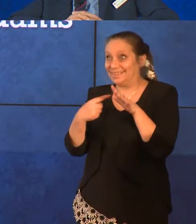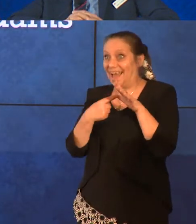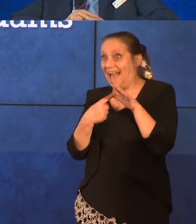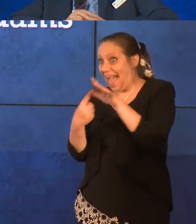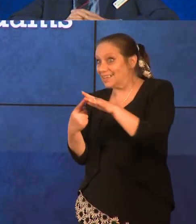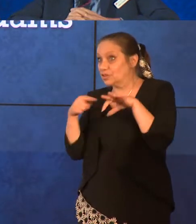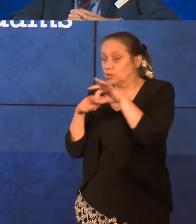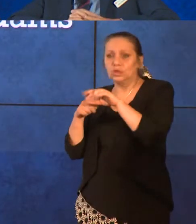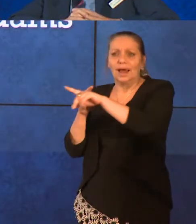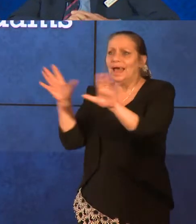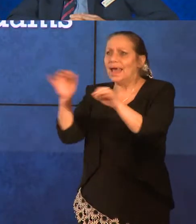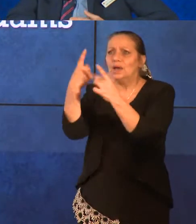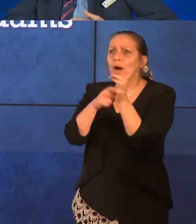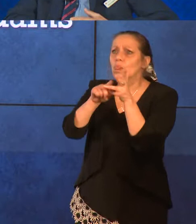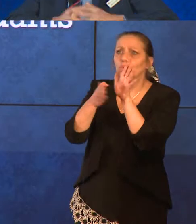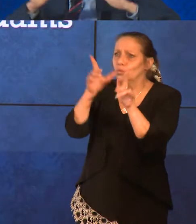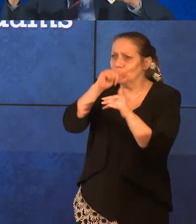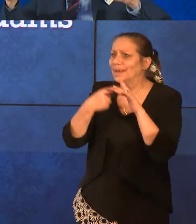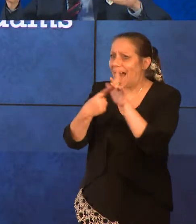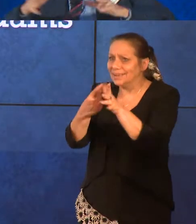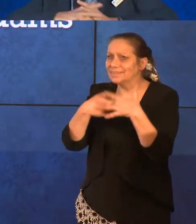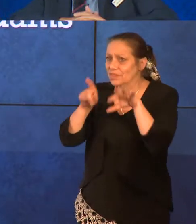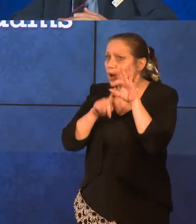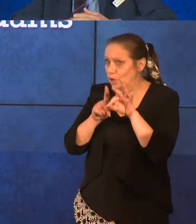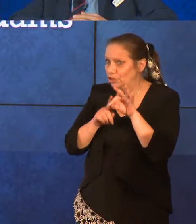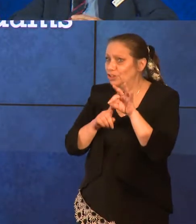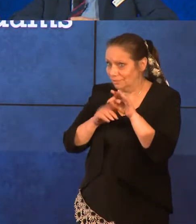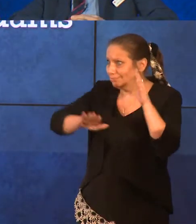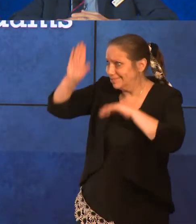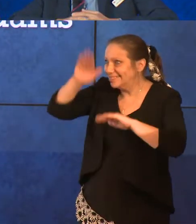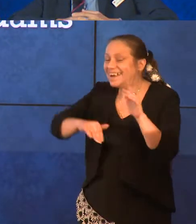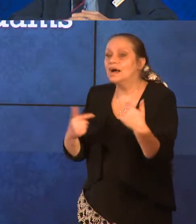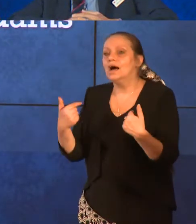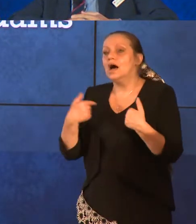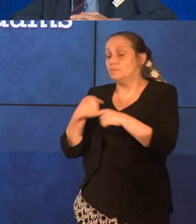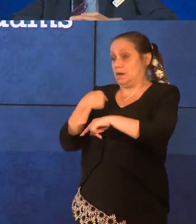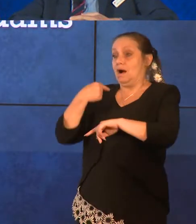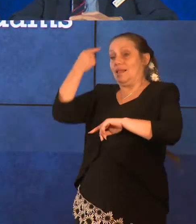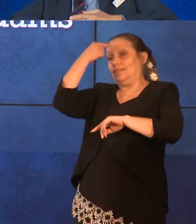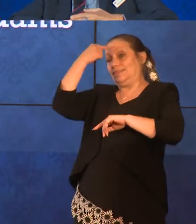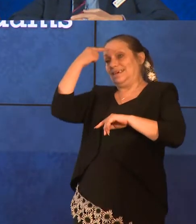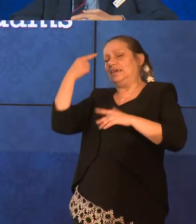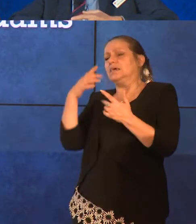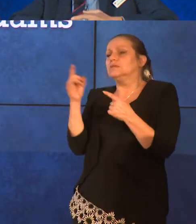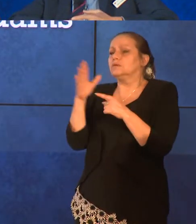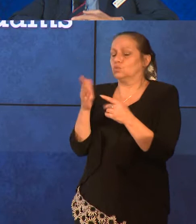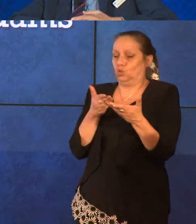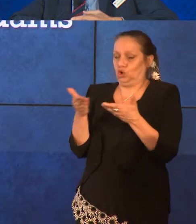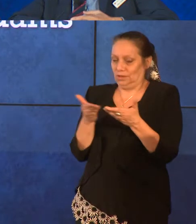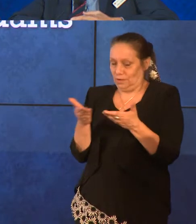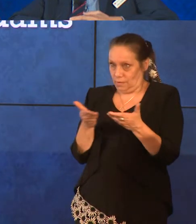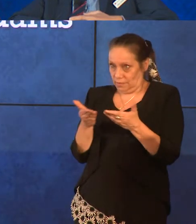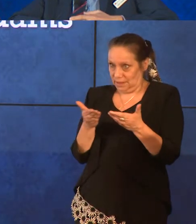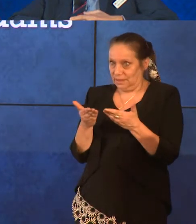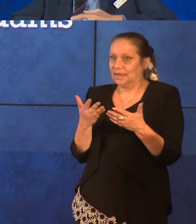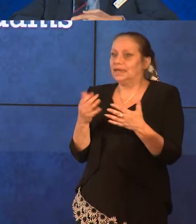if there are people in the if there are people in the room, if there are people who would like to answer that. But I mean, I think it's key that the service be